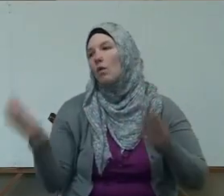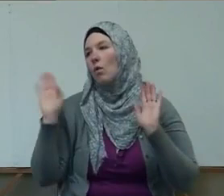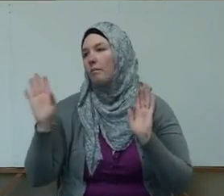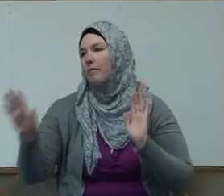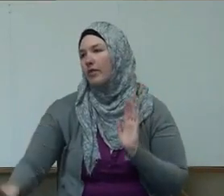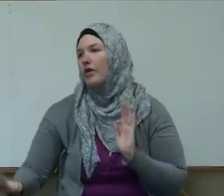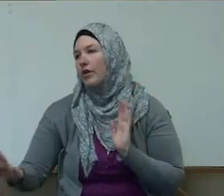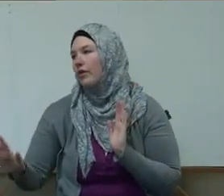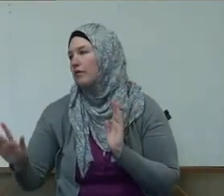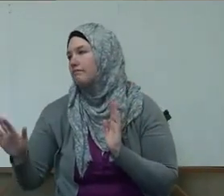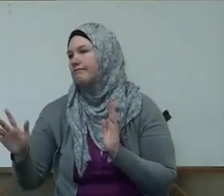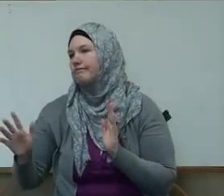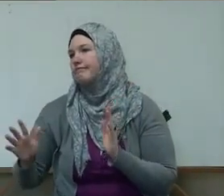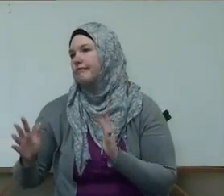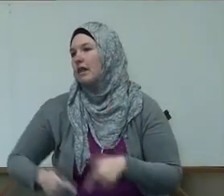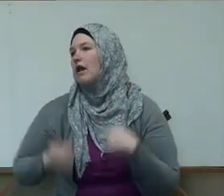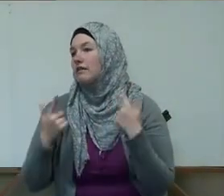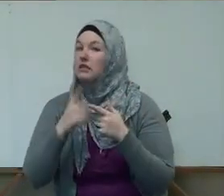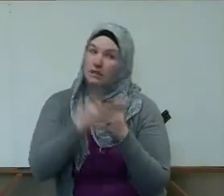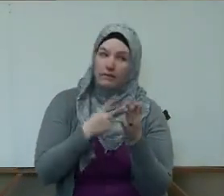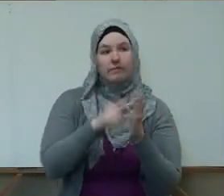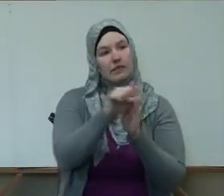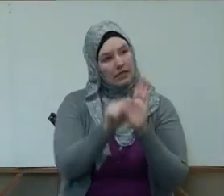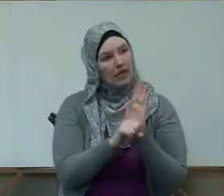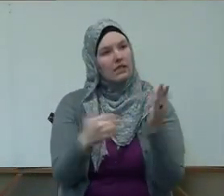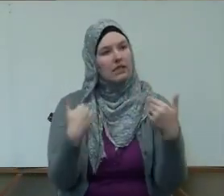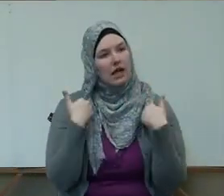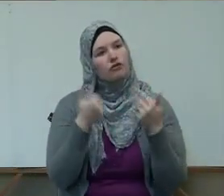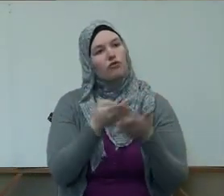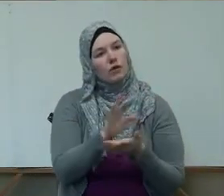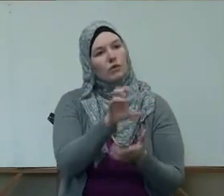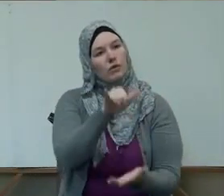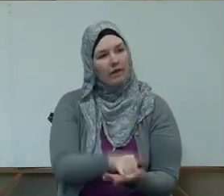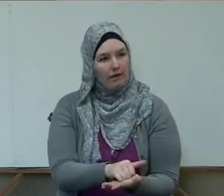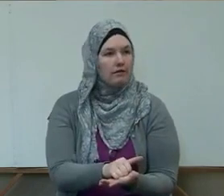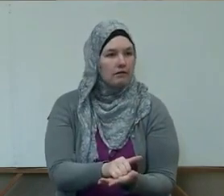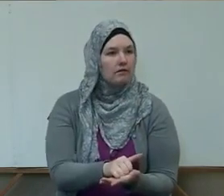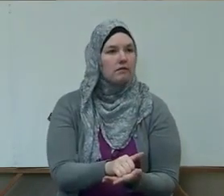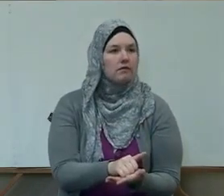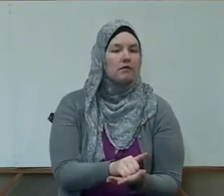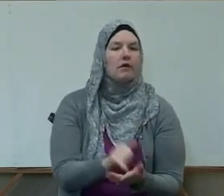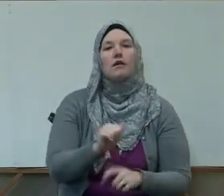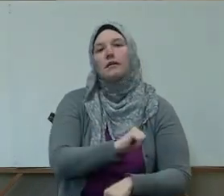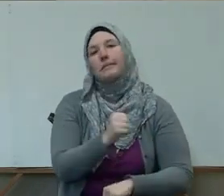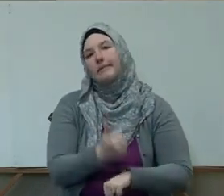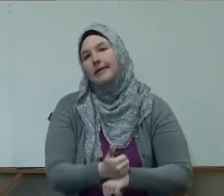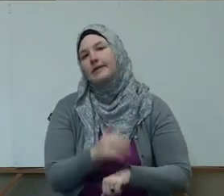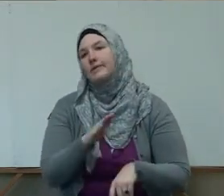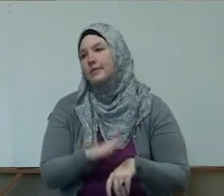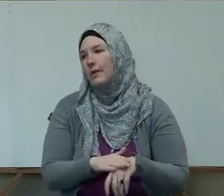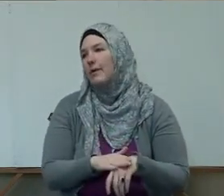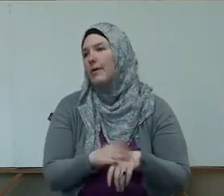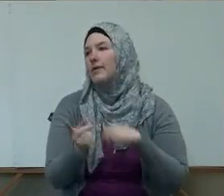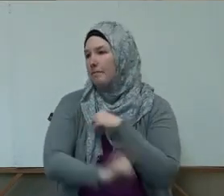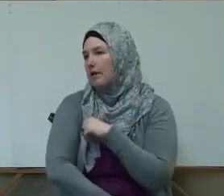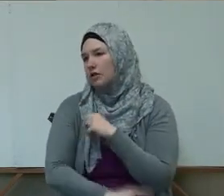And sometimes states have the right to do that based on their appreciation of the consequences and the